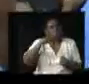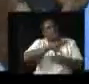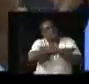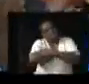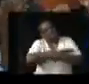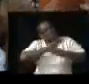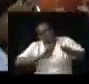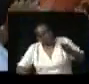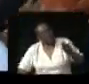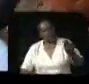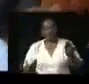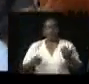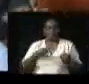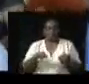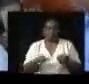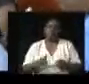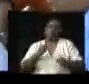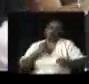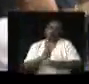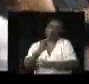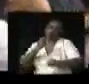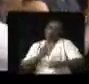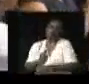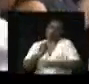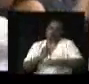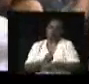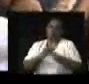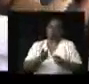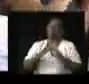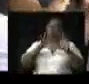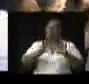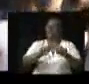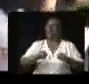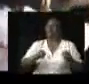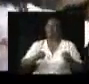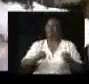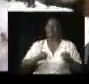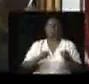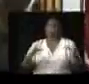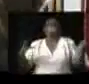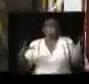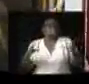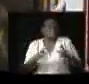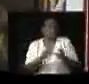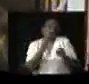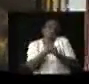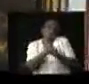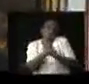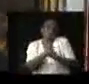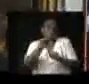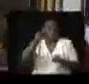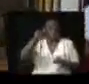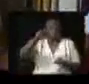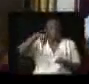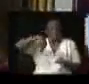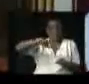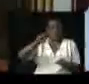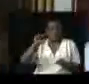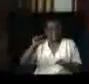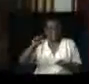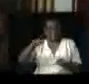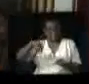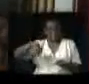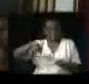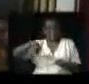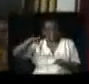According to Ms. Hart, dropouts should take example from that, because with perseverance, this goal